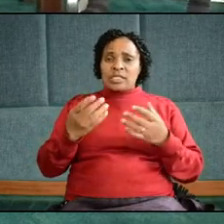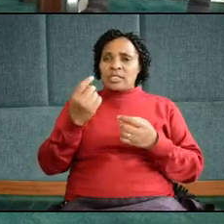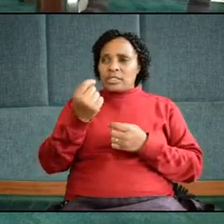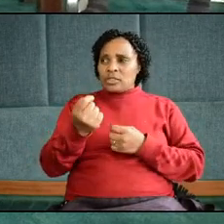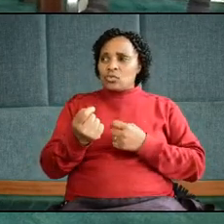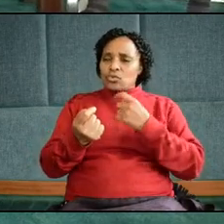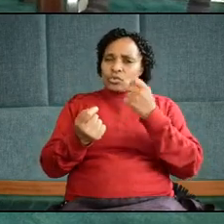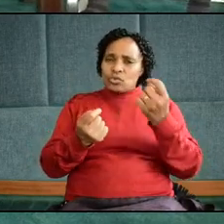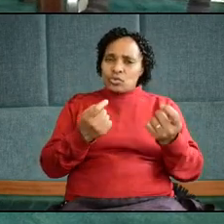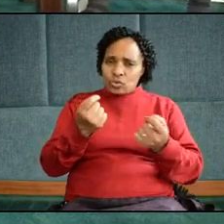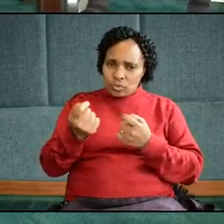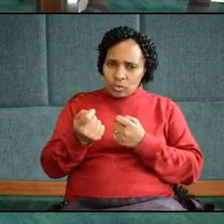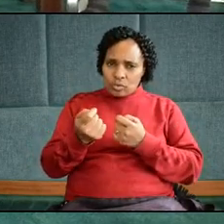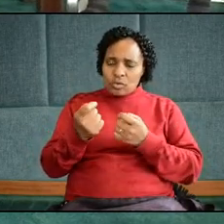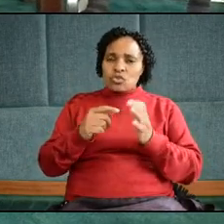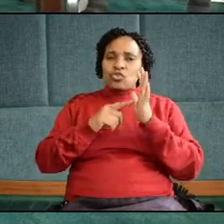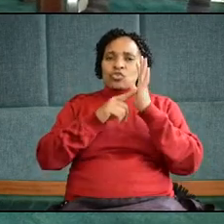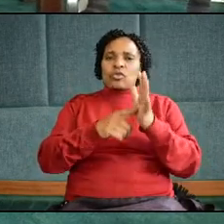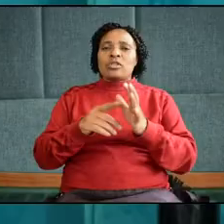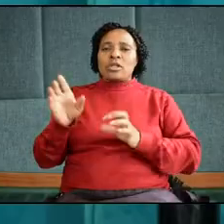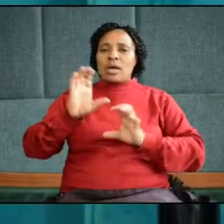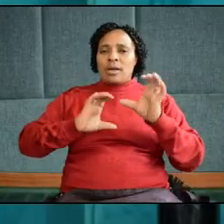little,